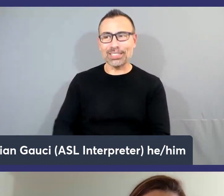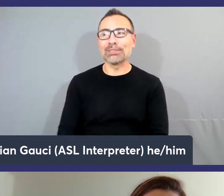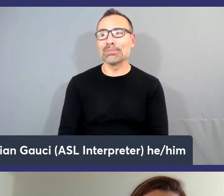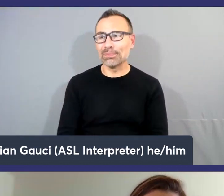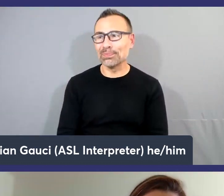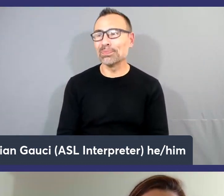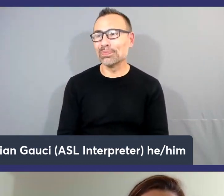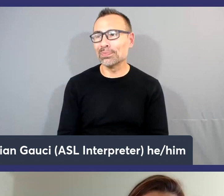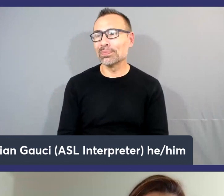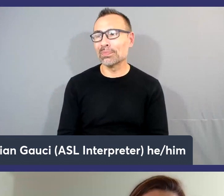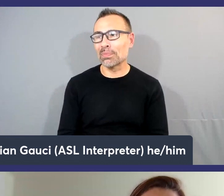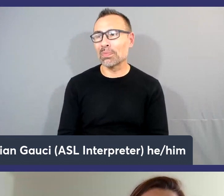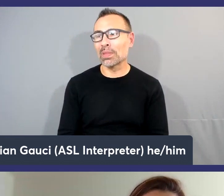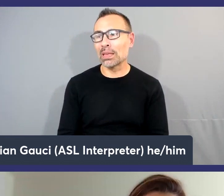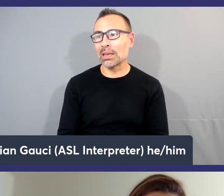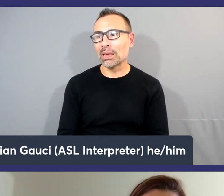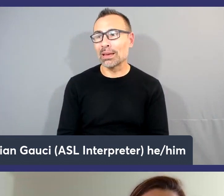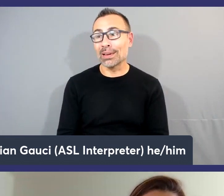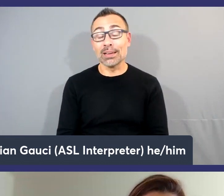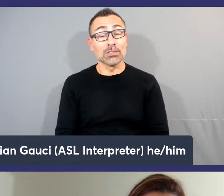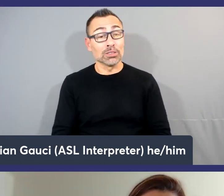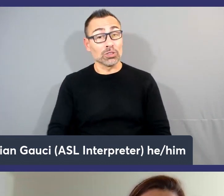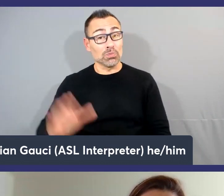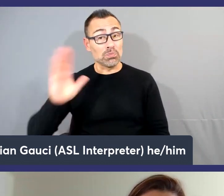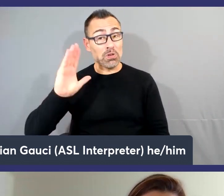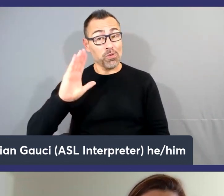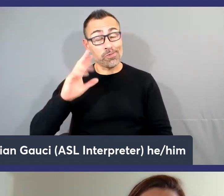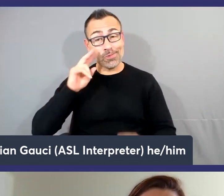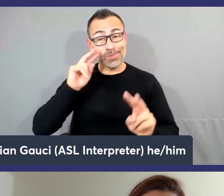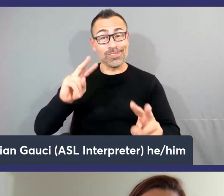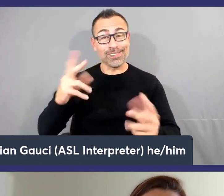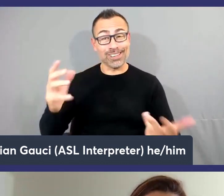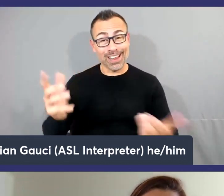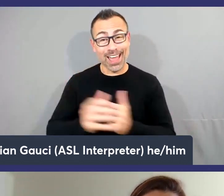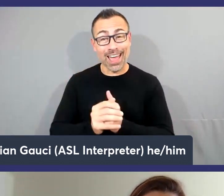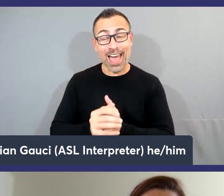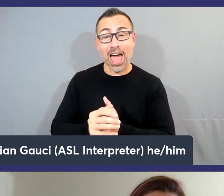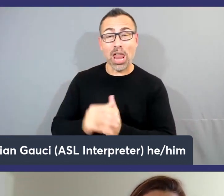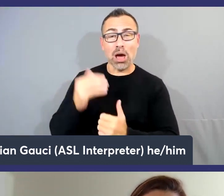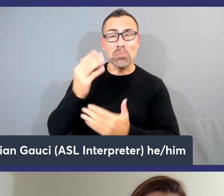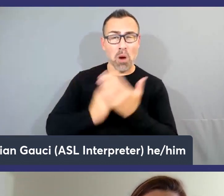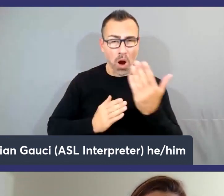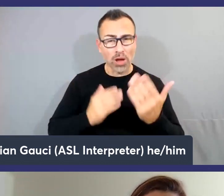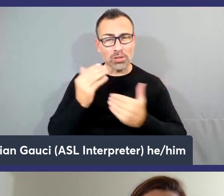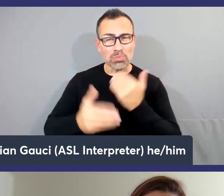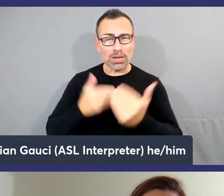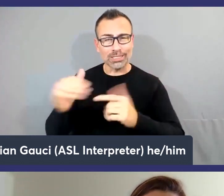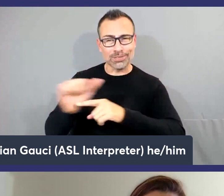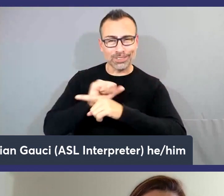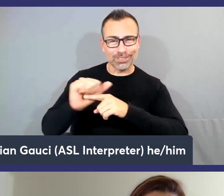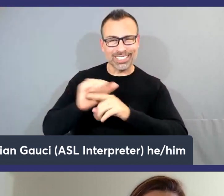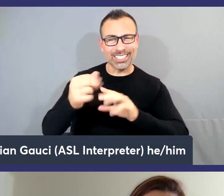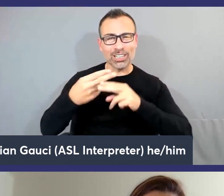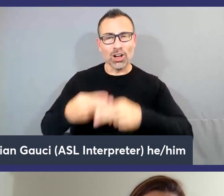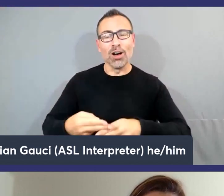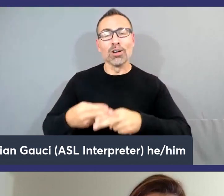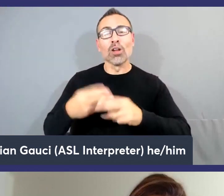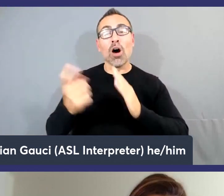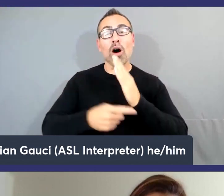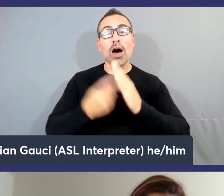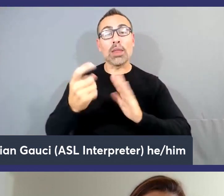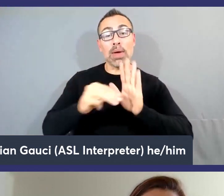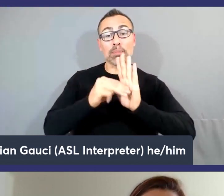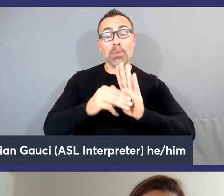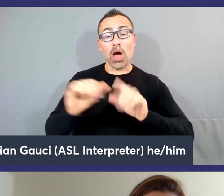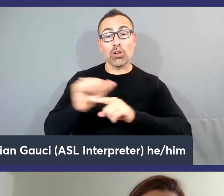went through a specific part of the training process, automatic model tuning. But now if maybe you can kind of shift it